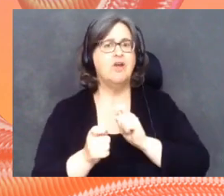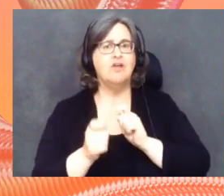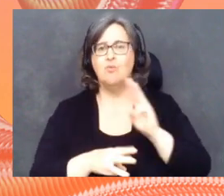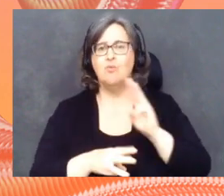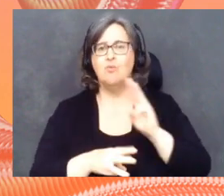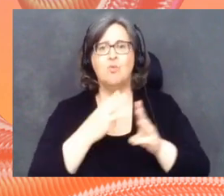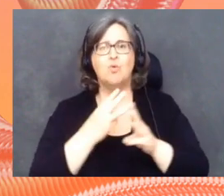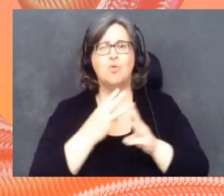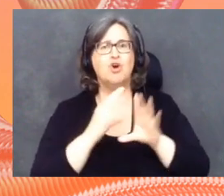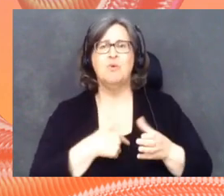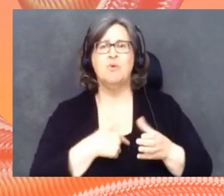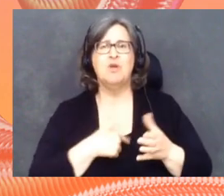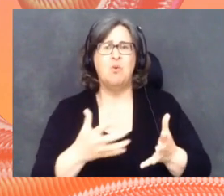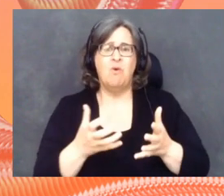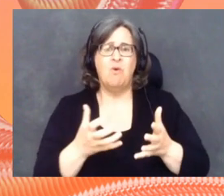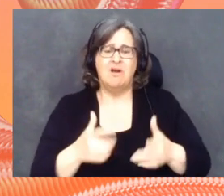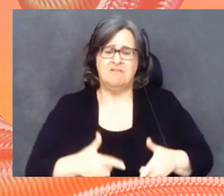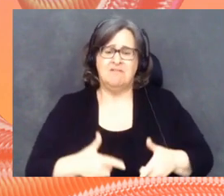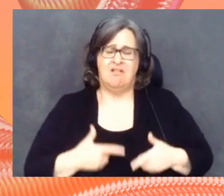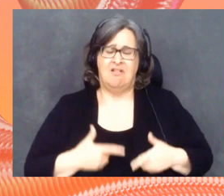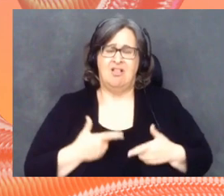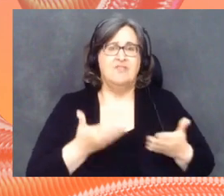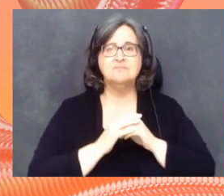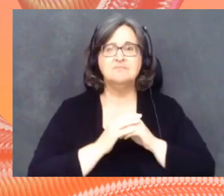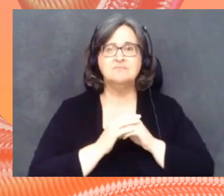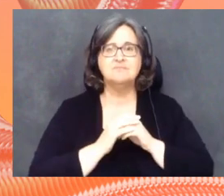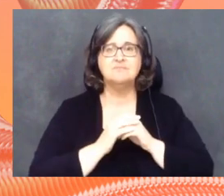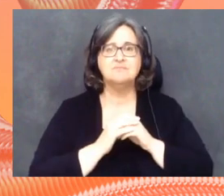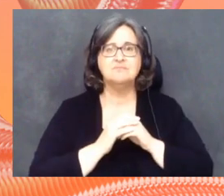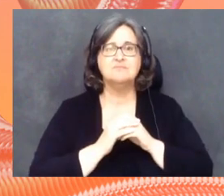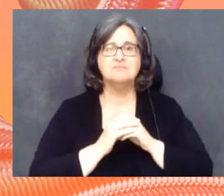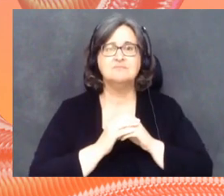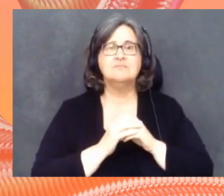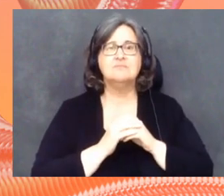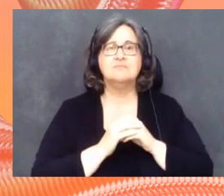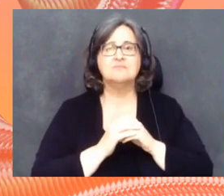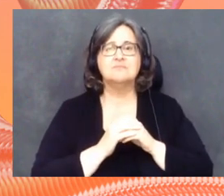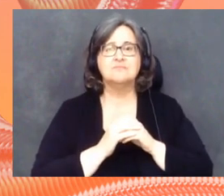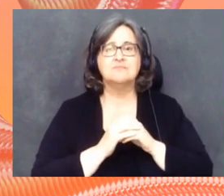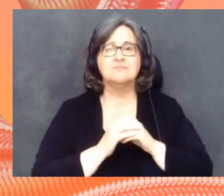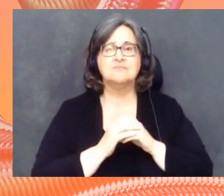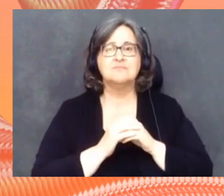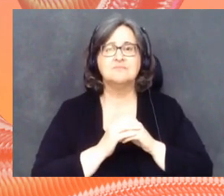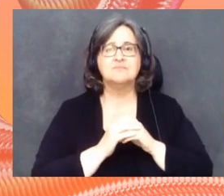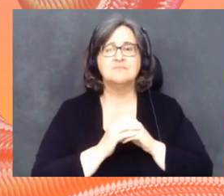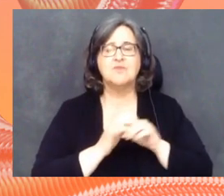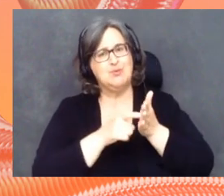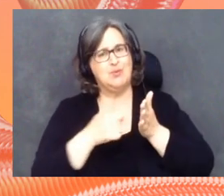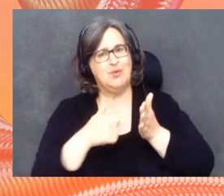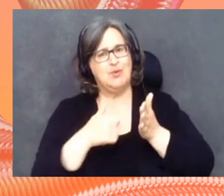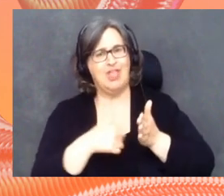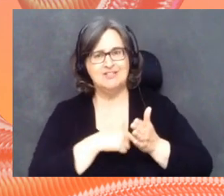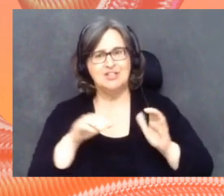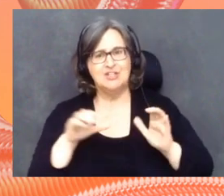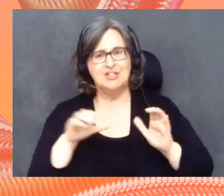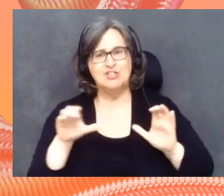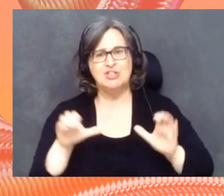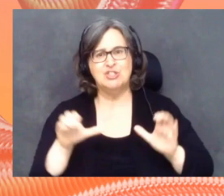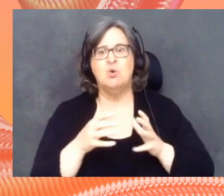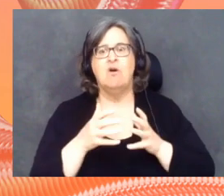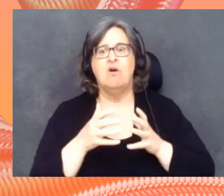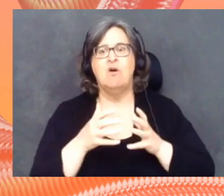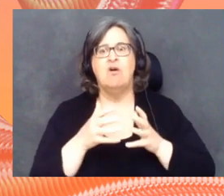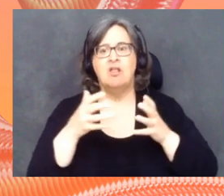in? But, mm, but, and also it requires us to do some really big work in our